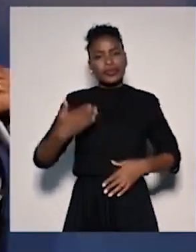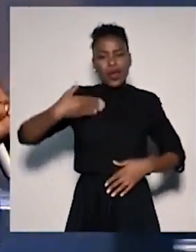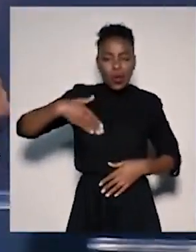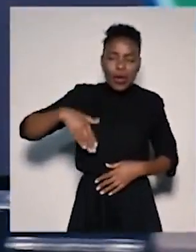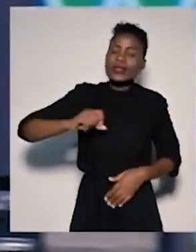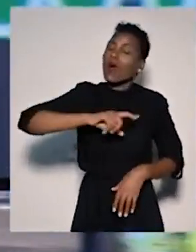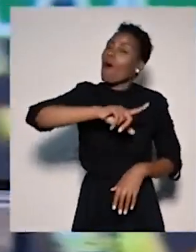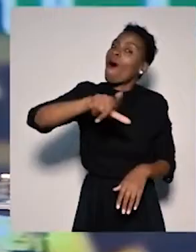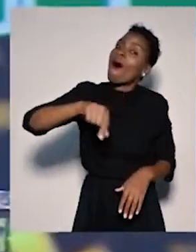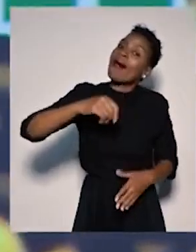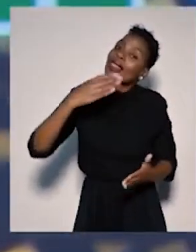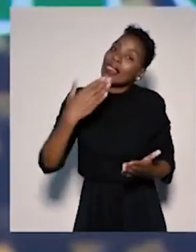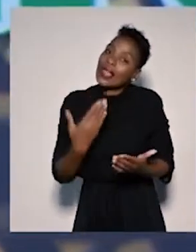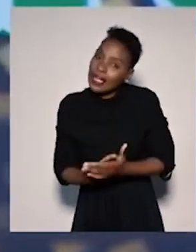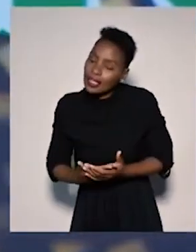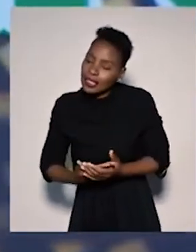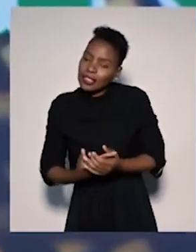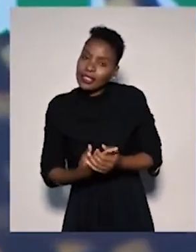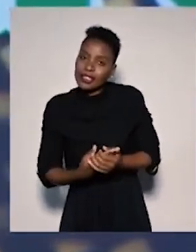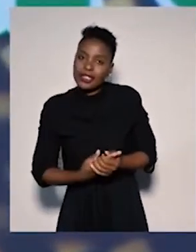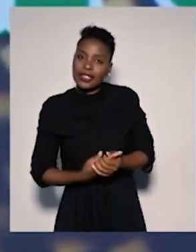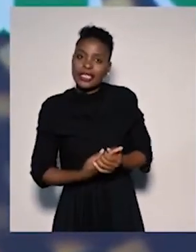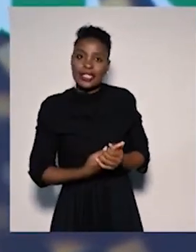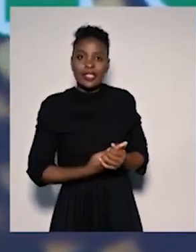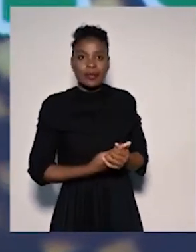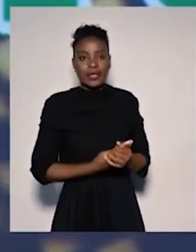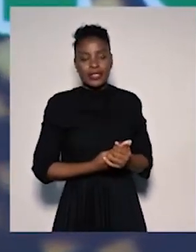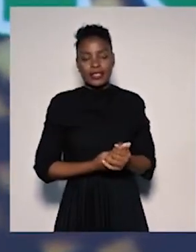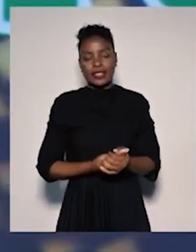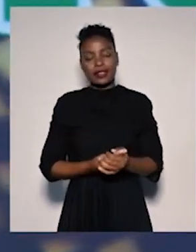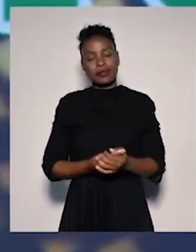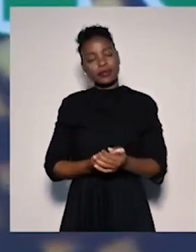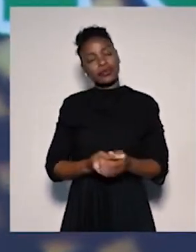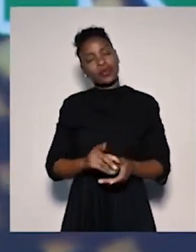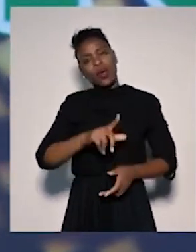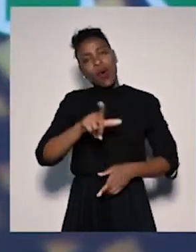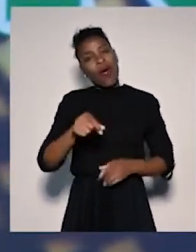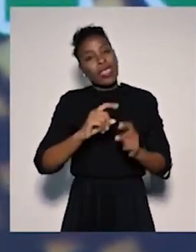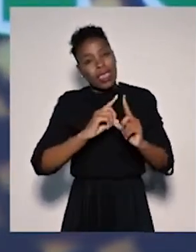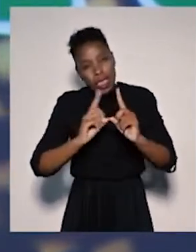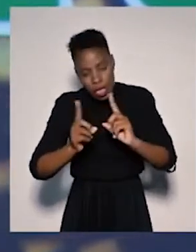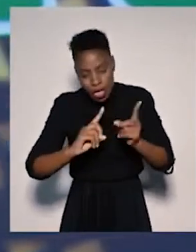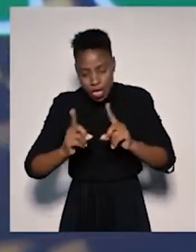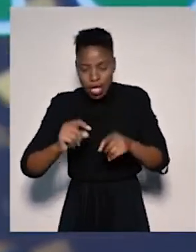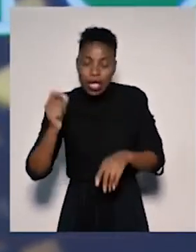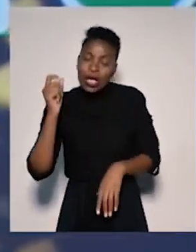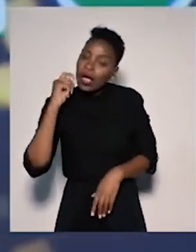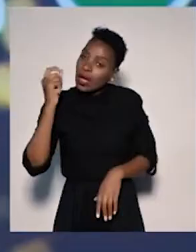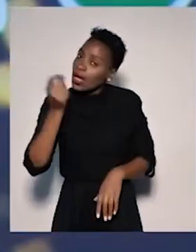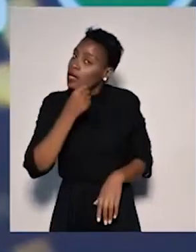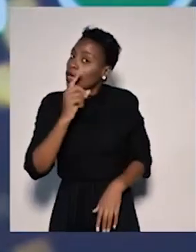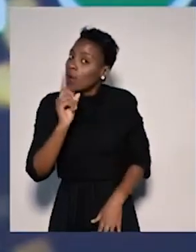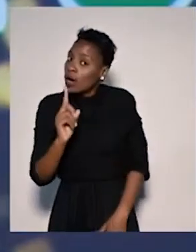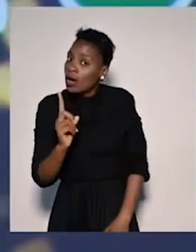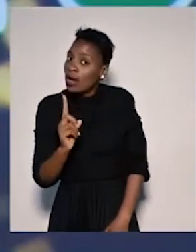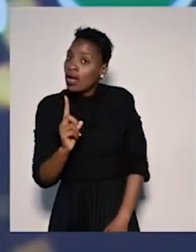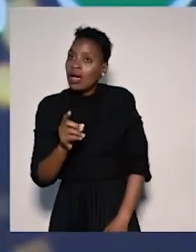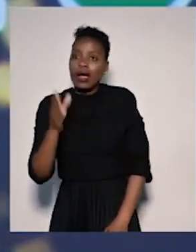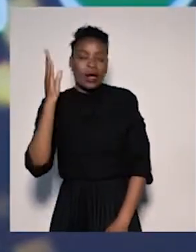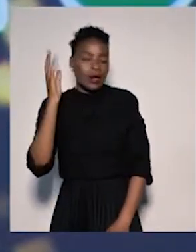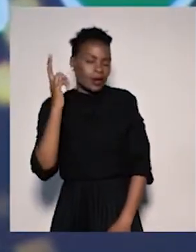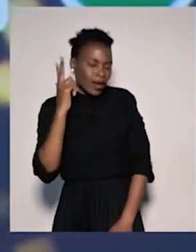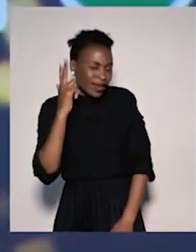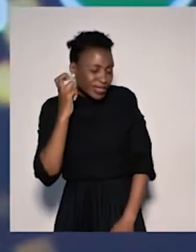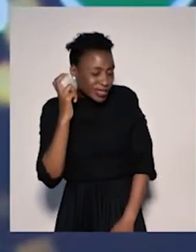more you can hear when God speaks and you can say, God, I hear